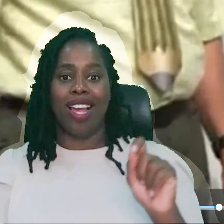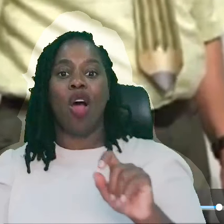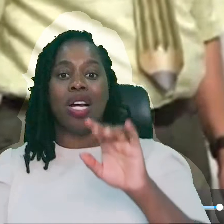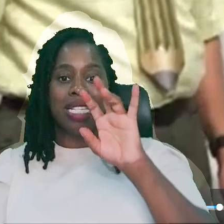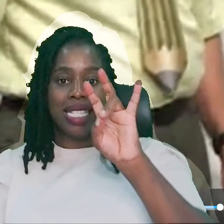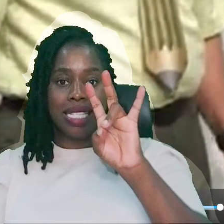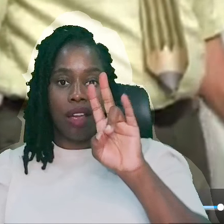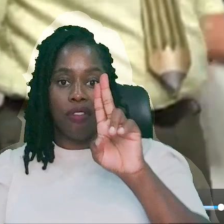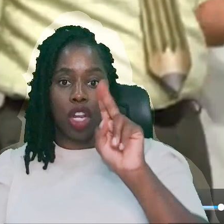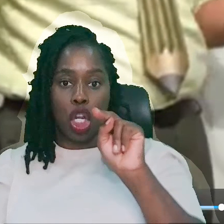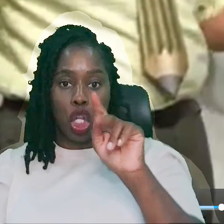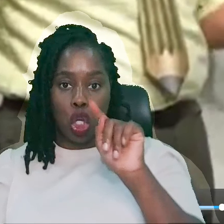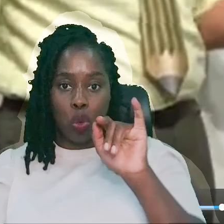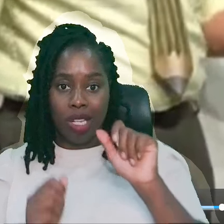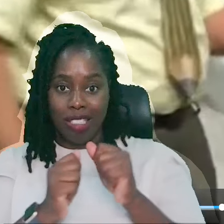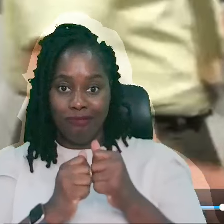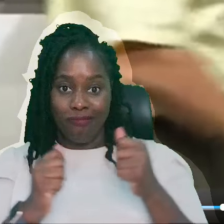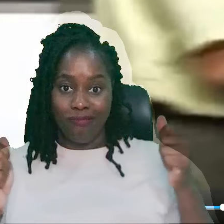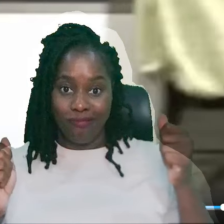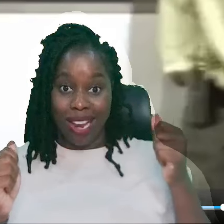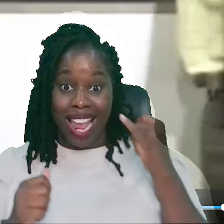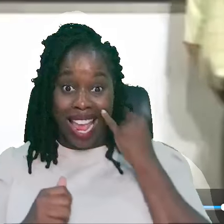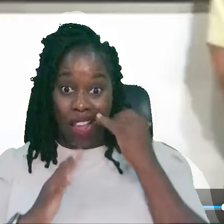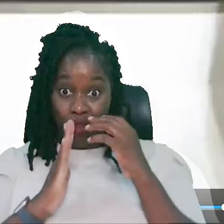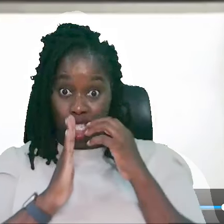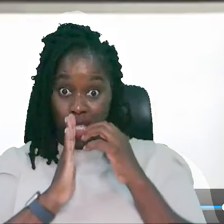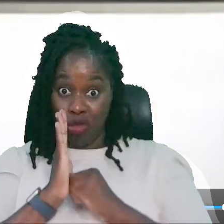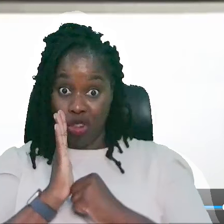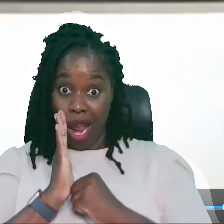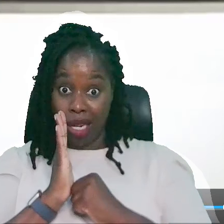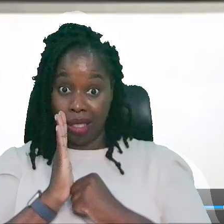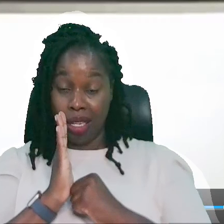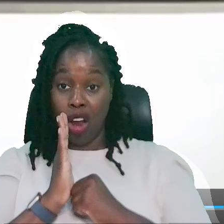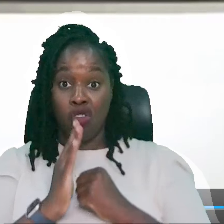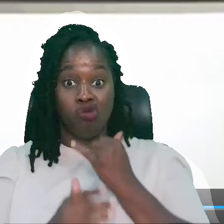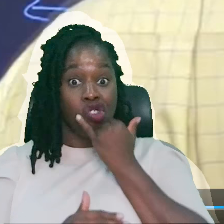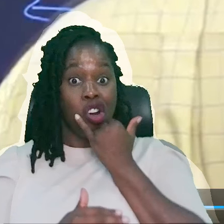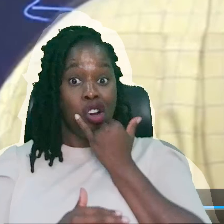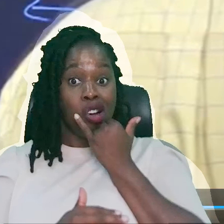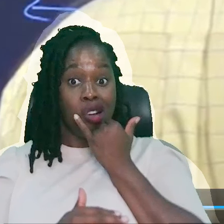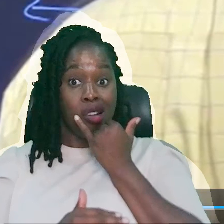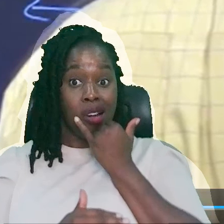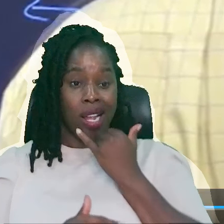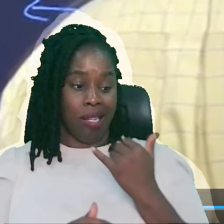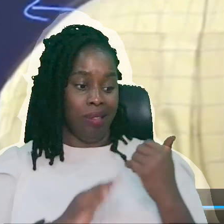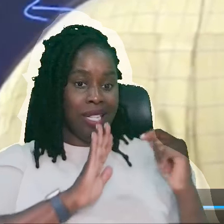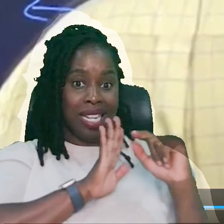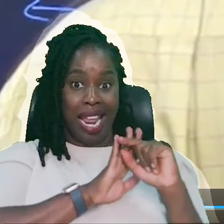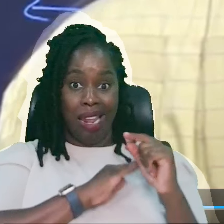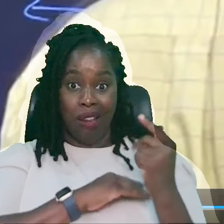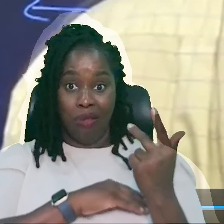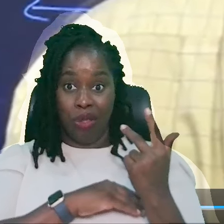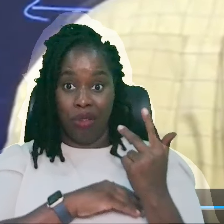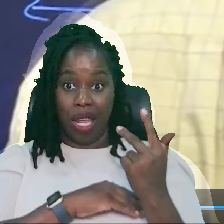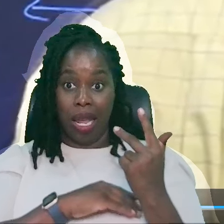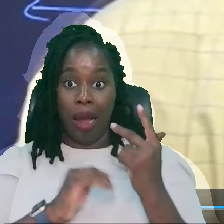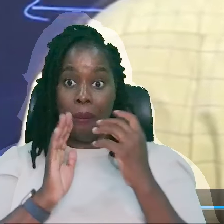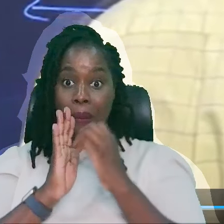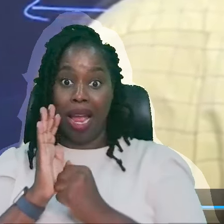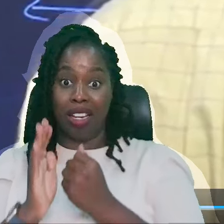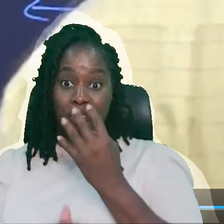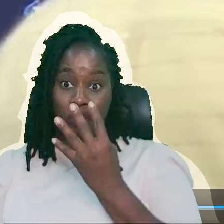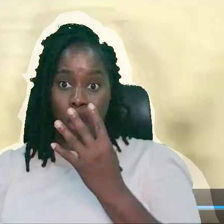apart. Now, if we subtract in the wrong order and take the one on the left minus the one on the right,